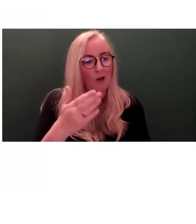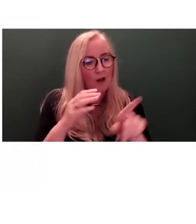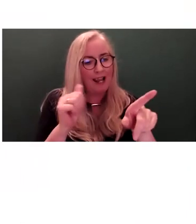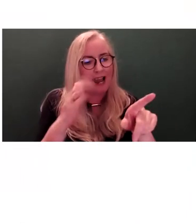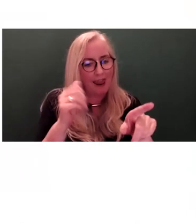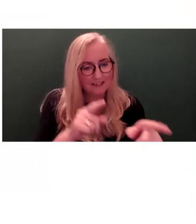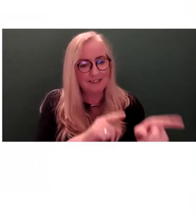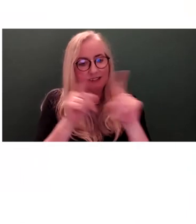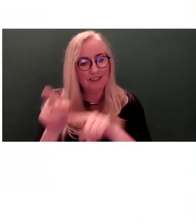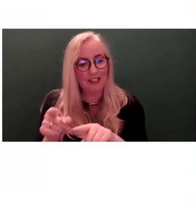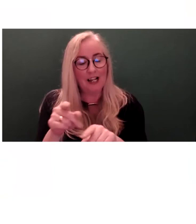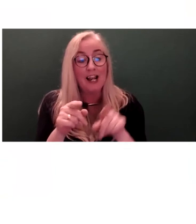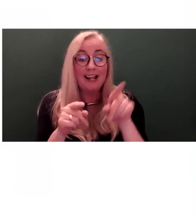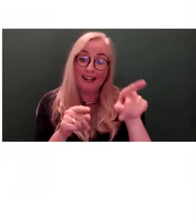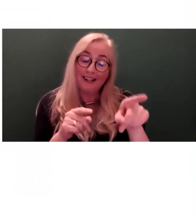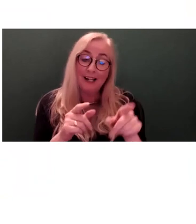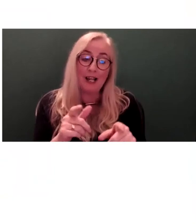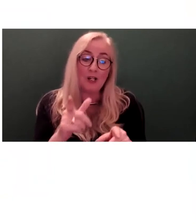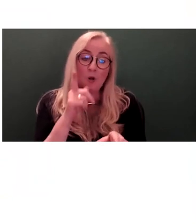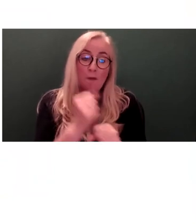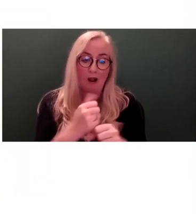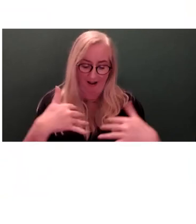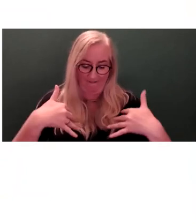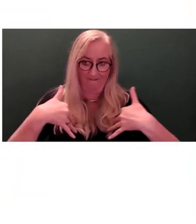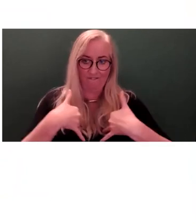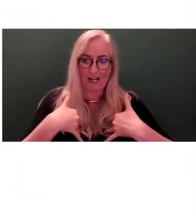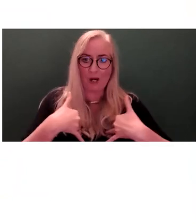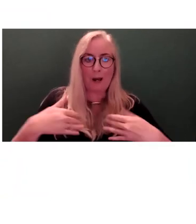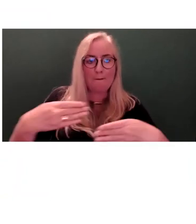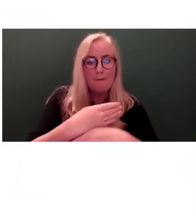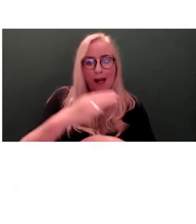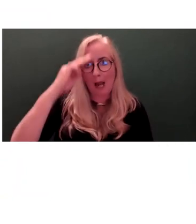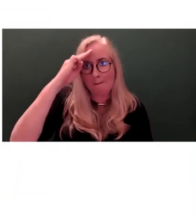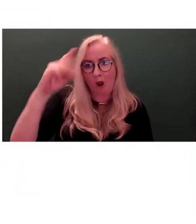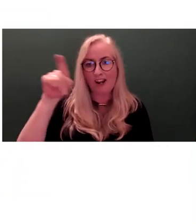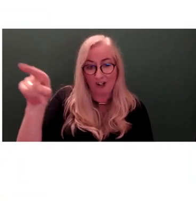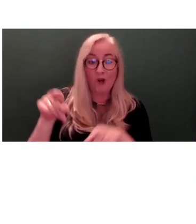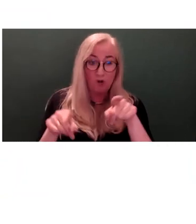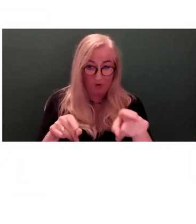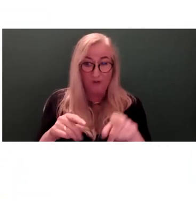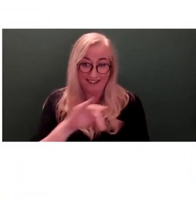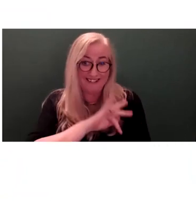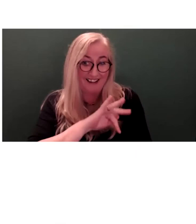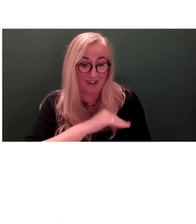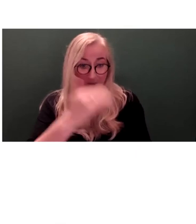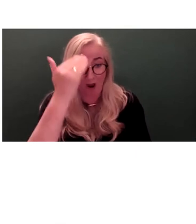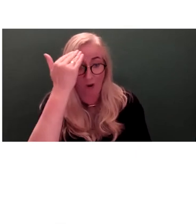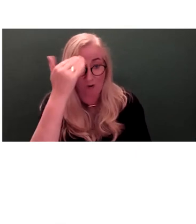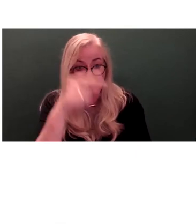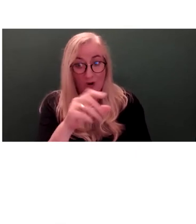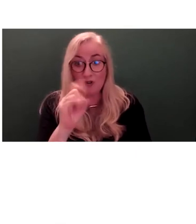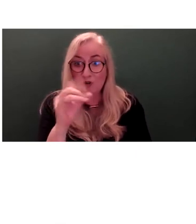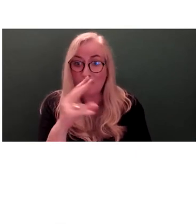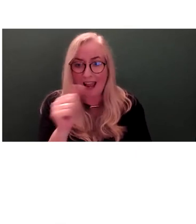Seanad, Alan spoke there about the fear on employer side, and indeed it's something you're very familiar with as well. Also,